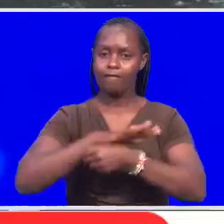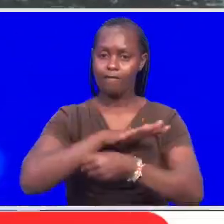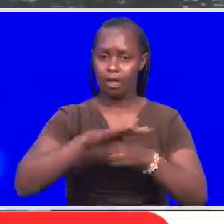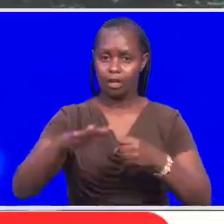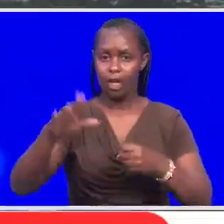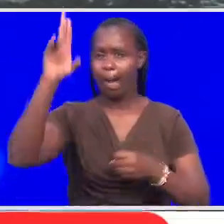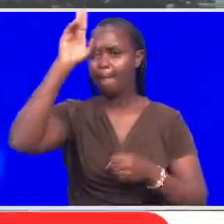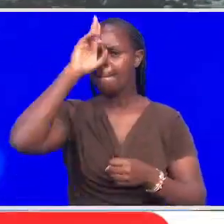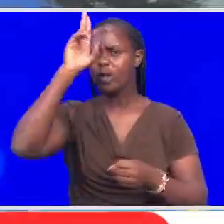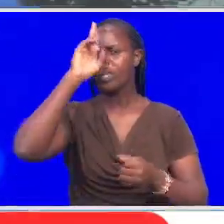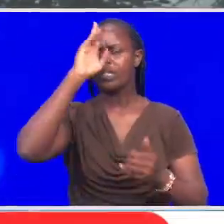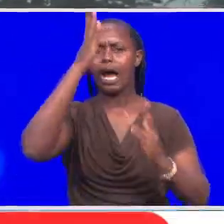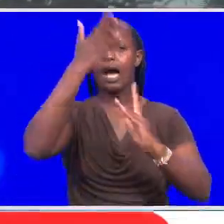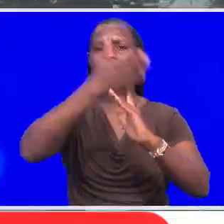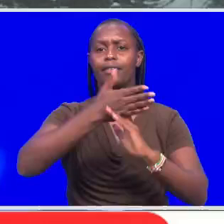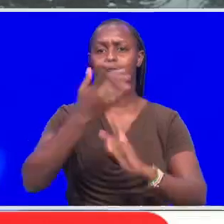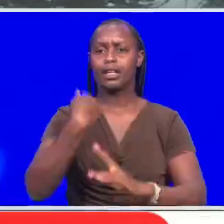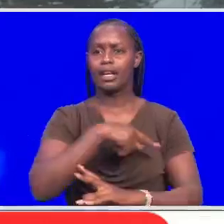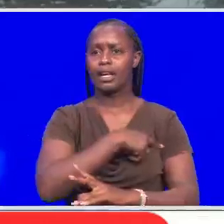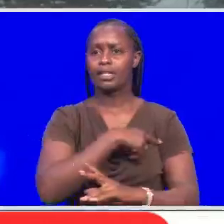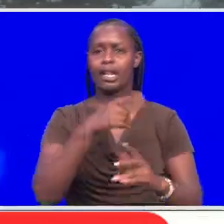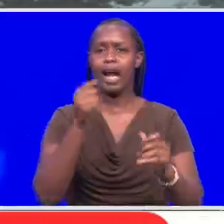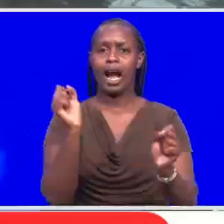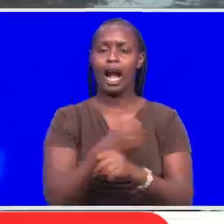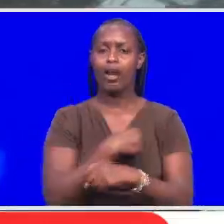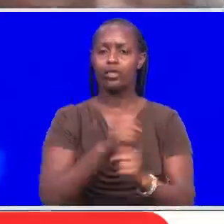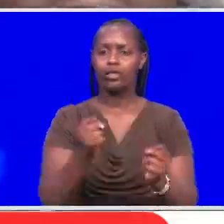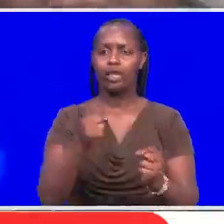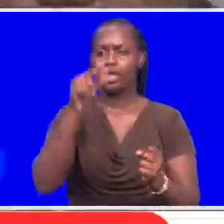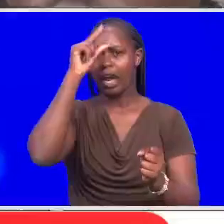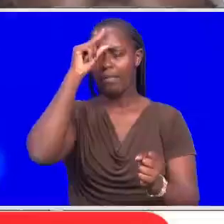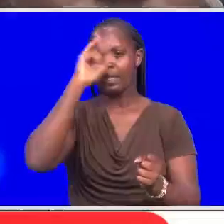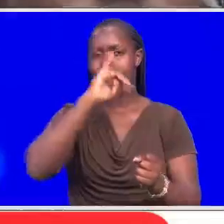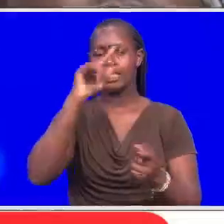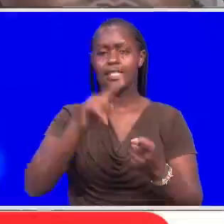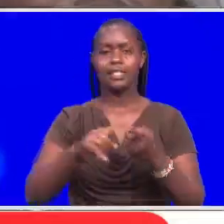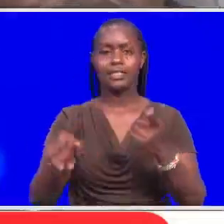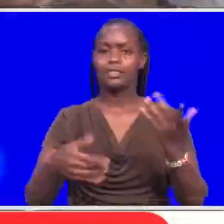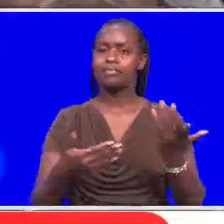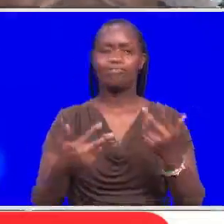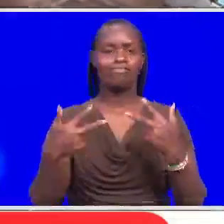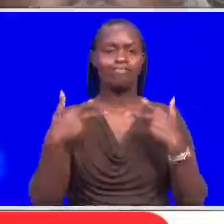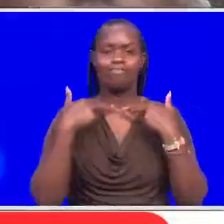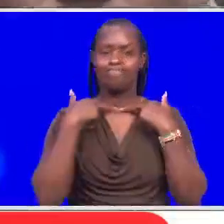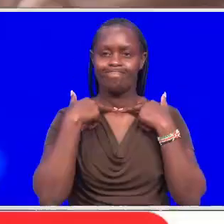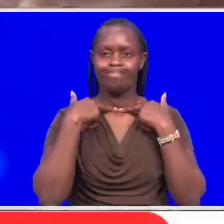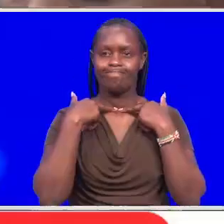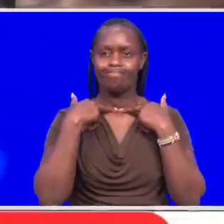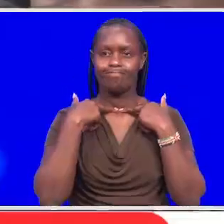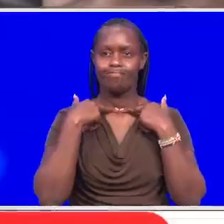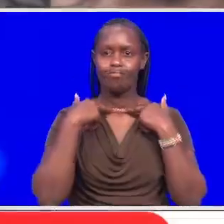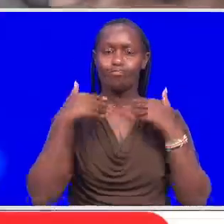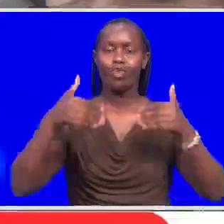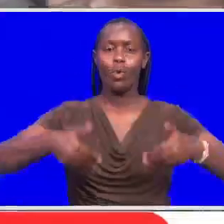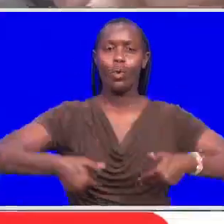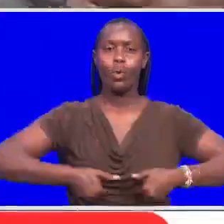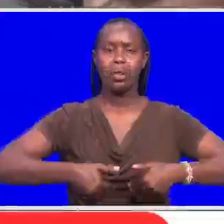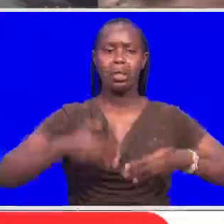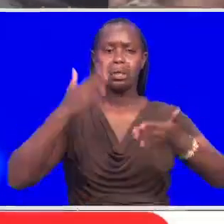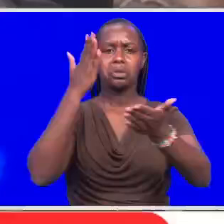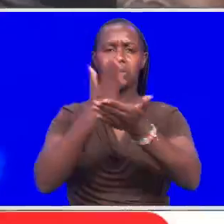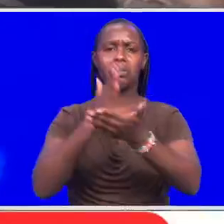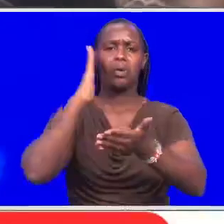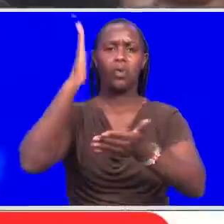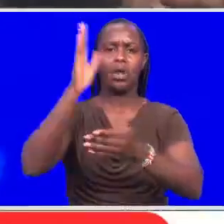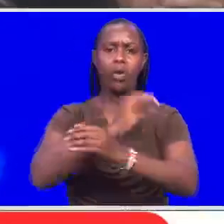is no way we can let the government kill us. The government is suffocating us. So Gen Z have decided we're not taking, we're not going to fear. We're